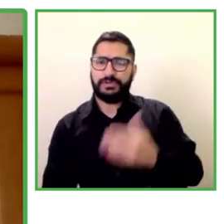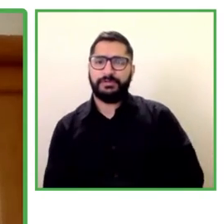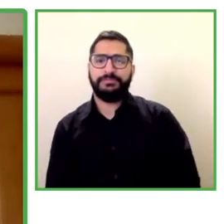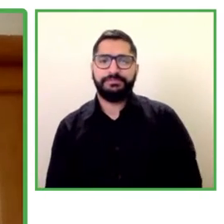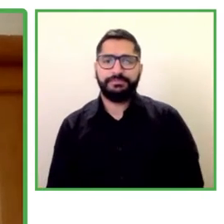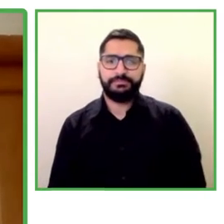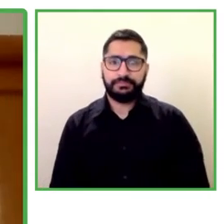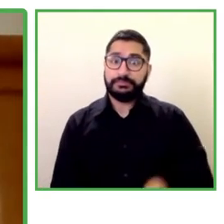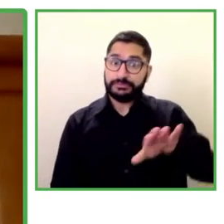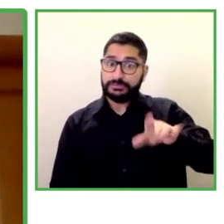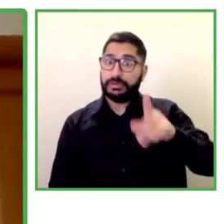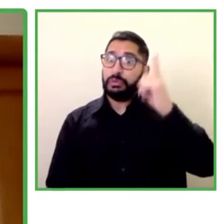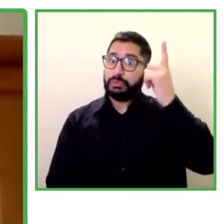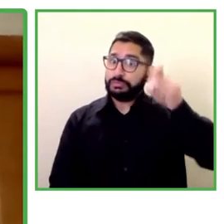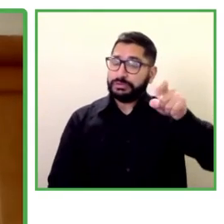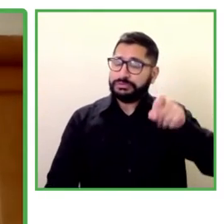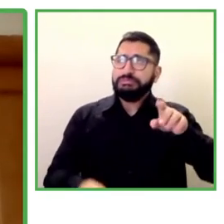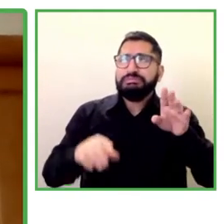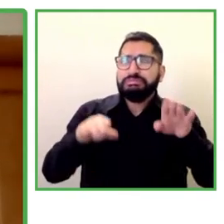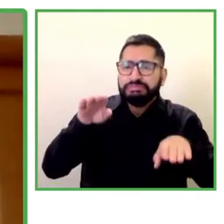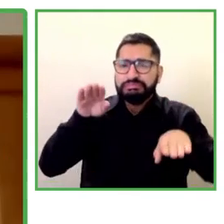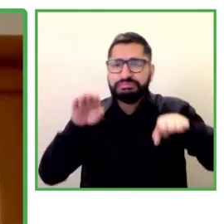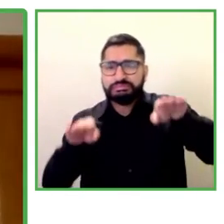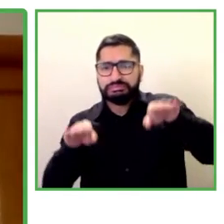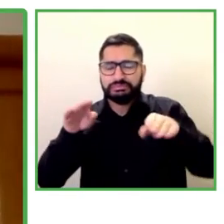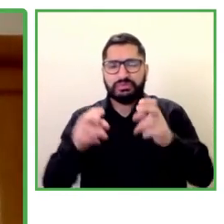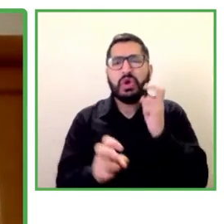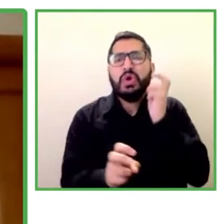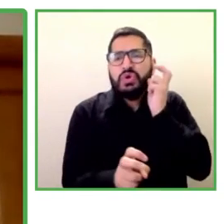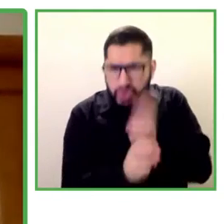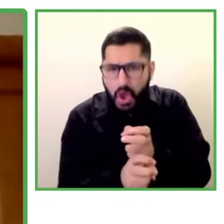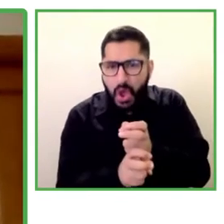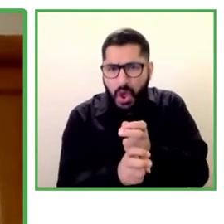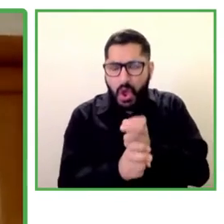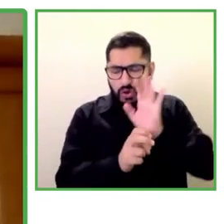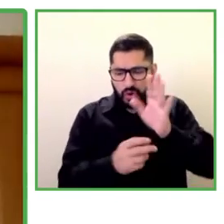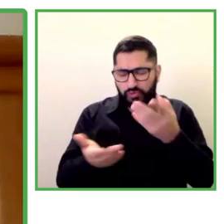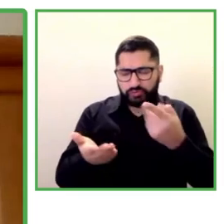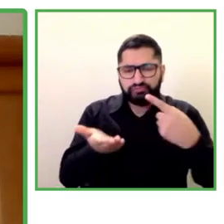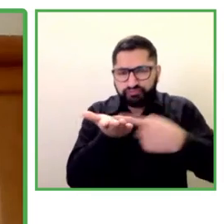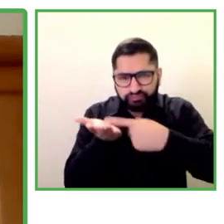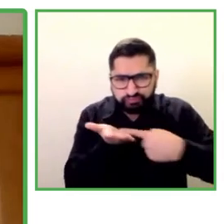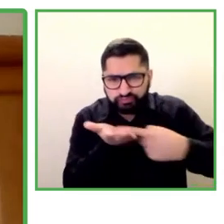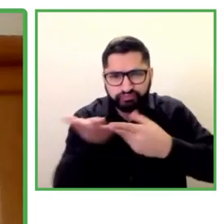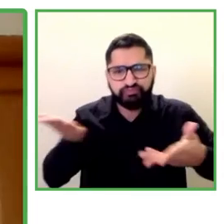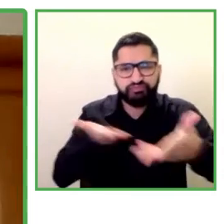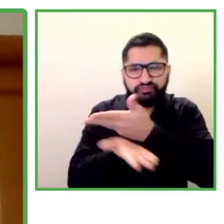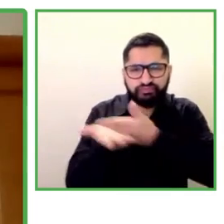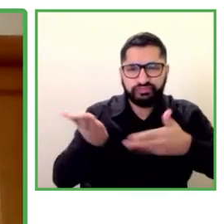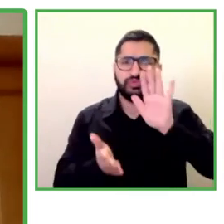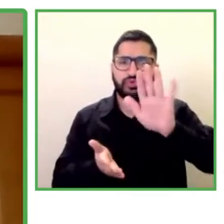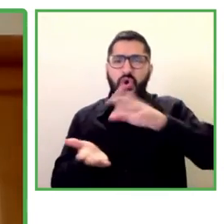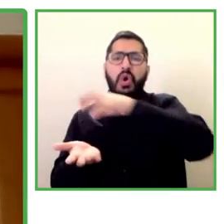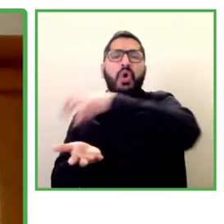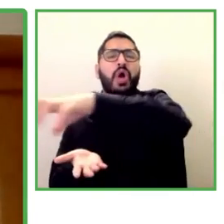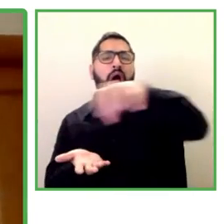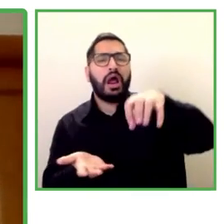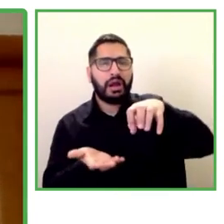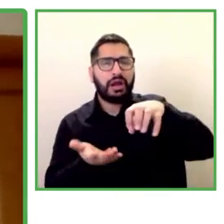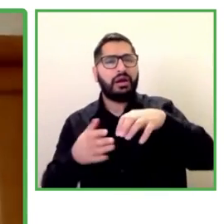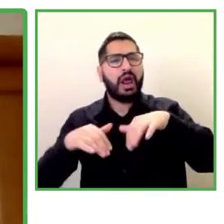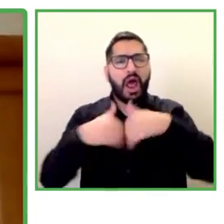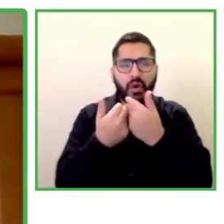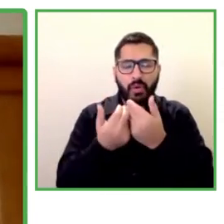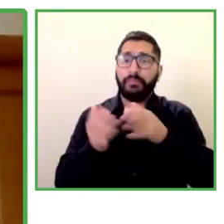difficult to establish these relationships with them and this collaborations, a more stable collaboration with them, and also with